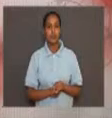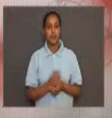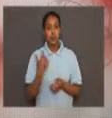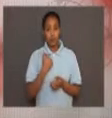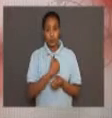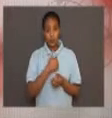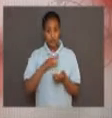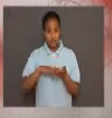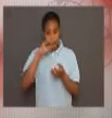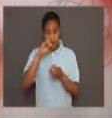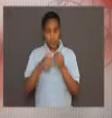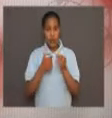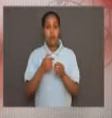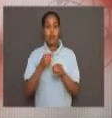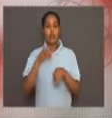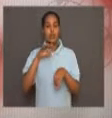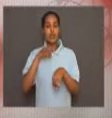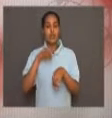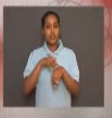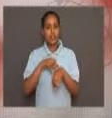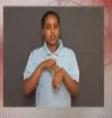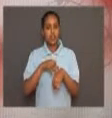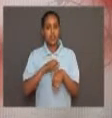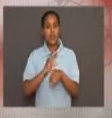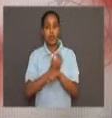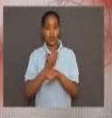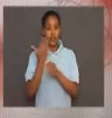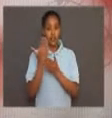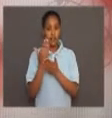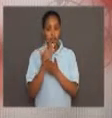We learned about fixation in our last lesson.